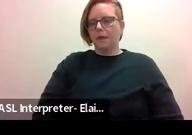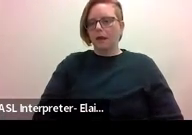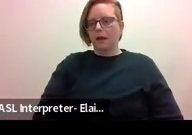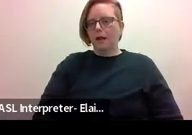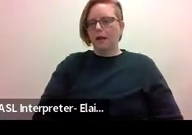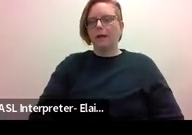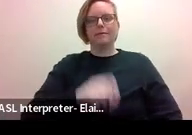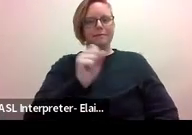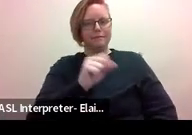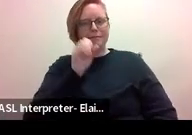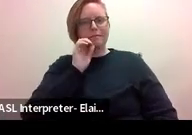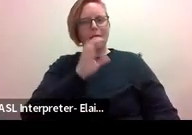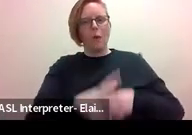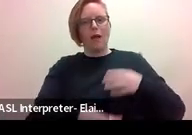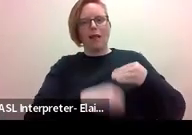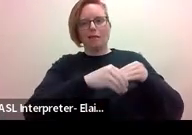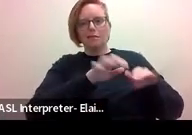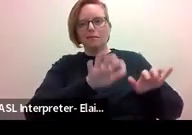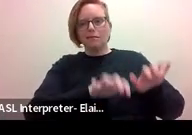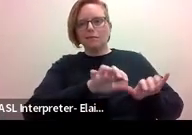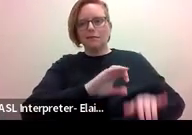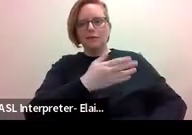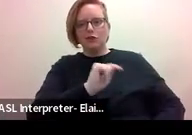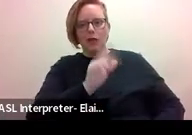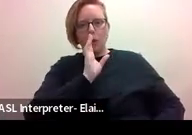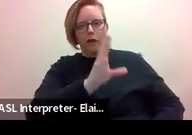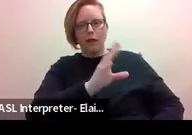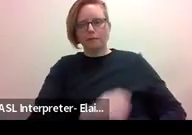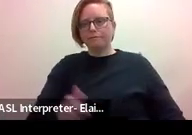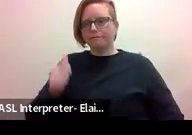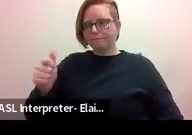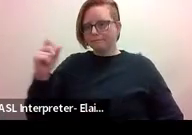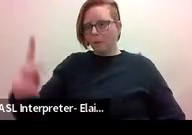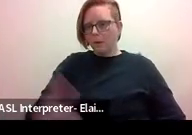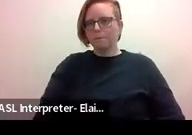Yes, I'll type them in the chat box. Okay.